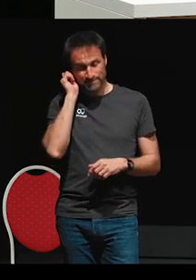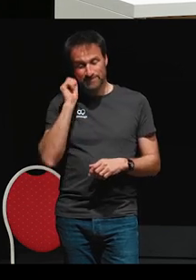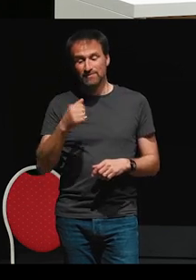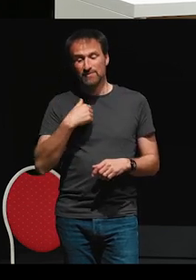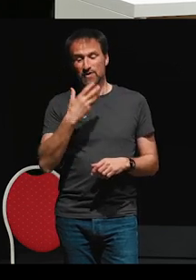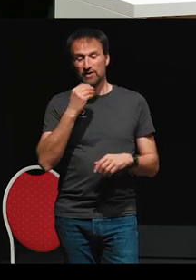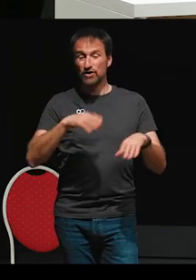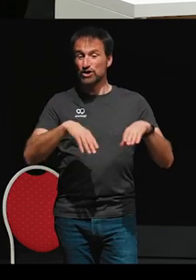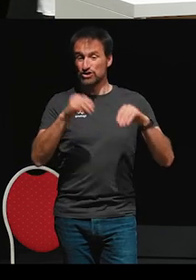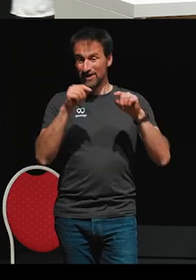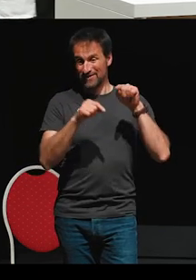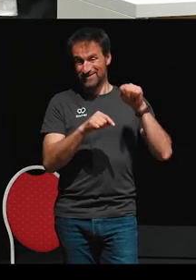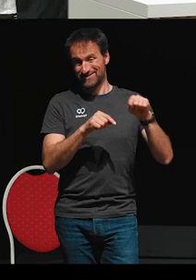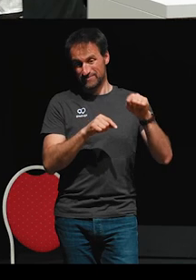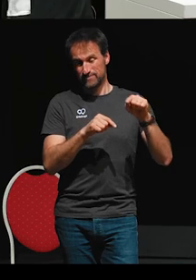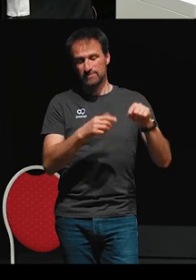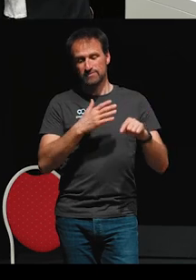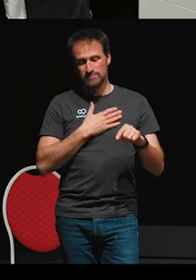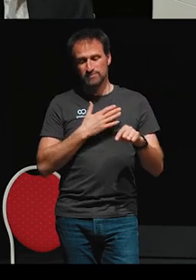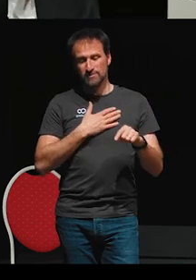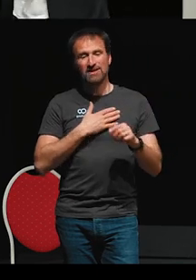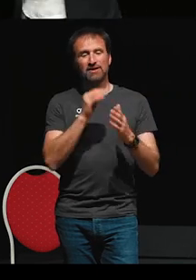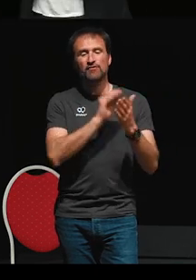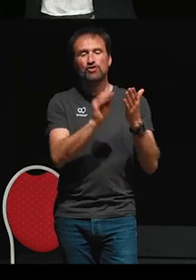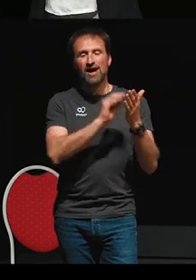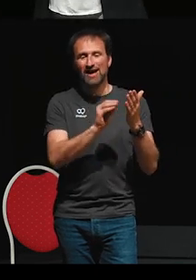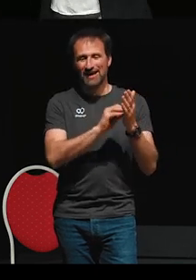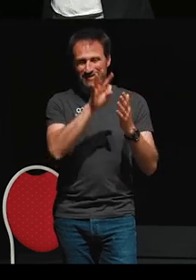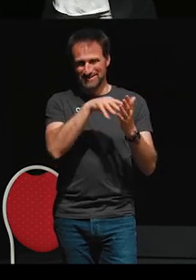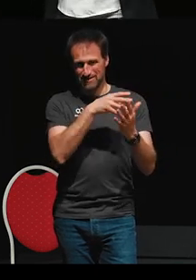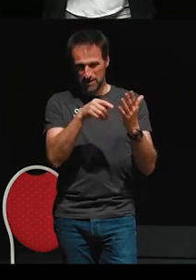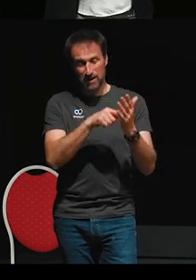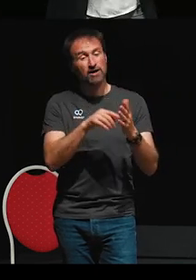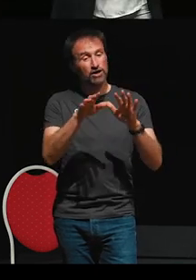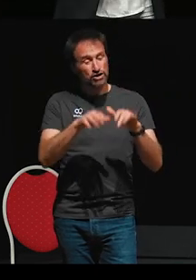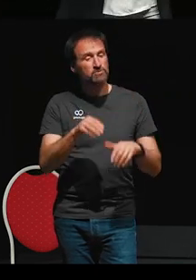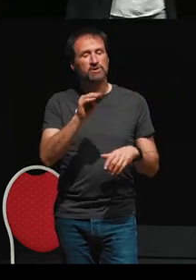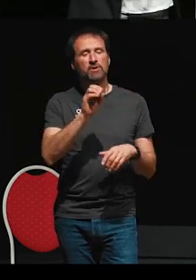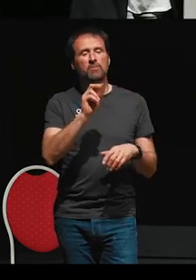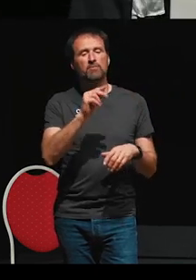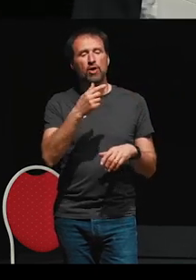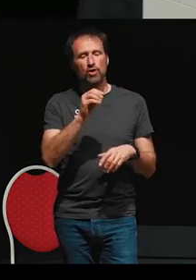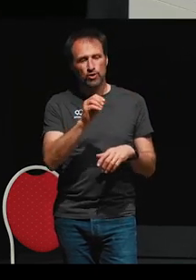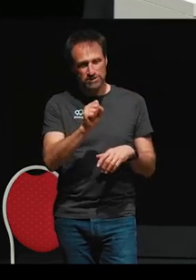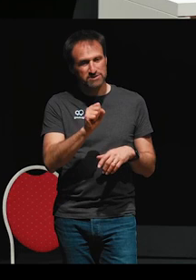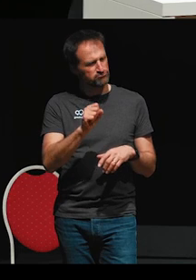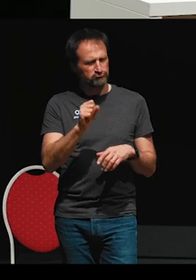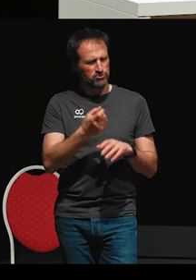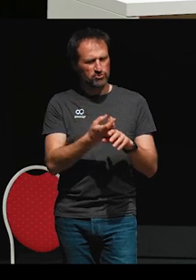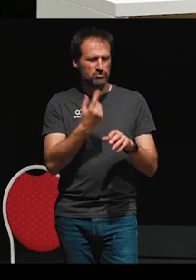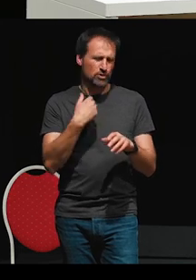this. This is my event schema. This is written in Mongoose out of convenience. I know we've been talking a little bit